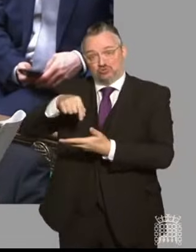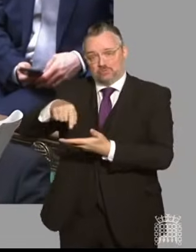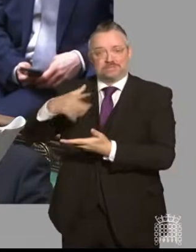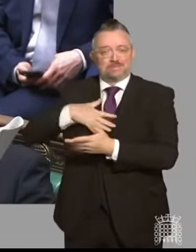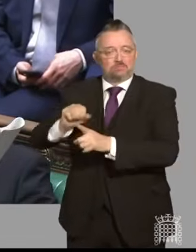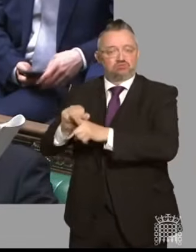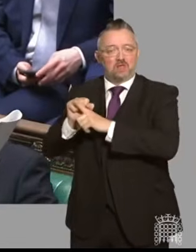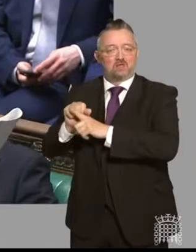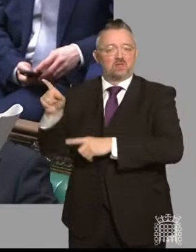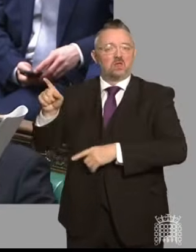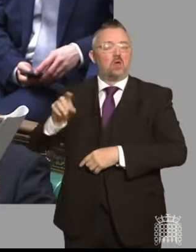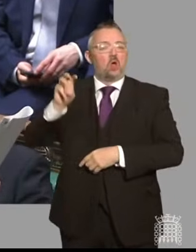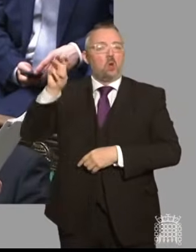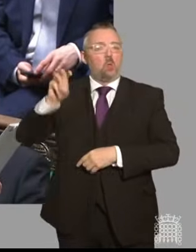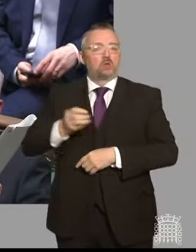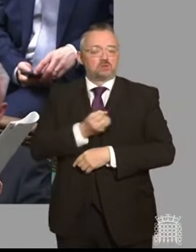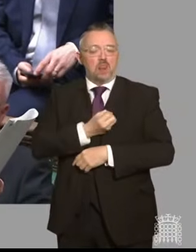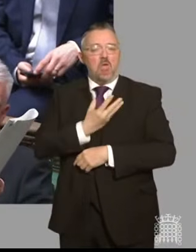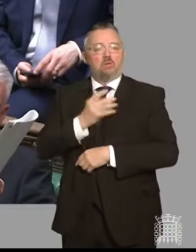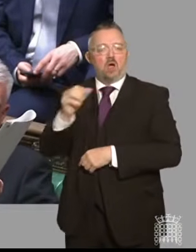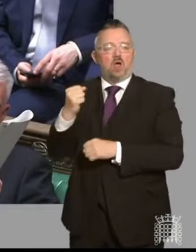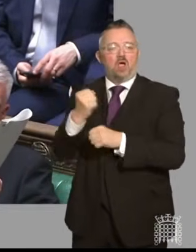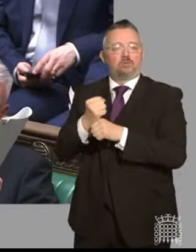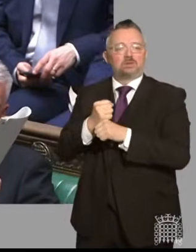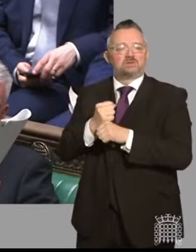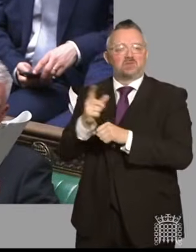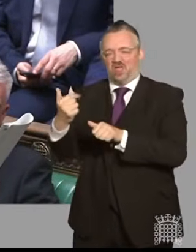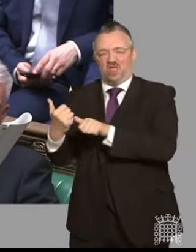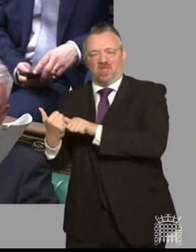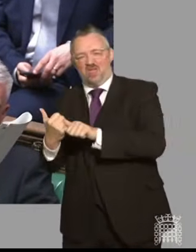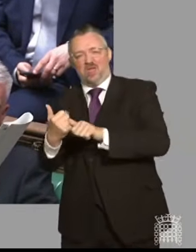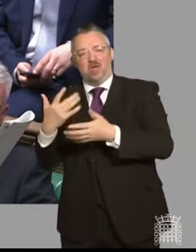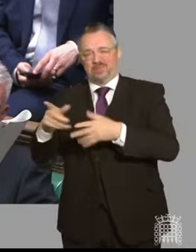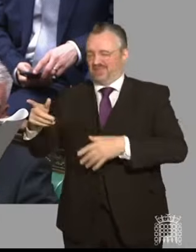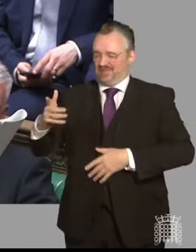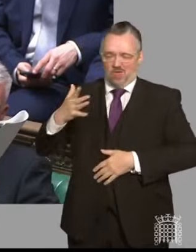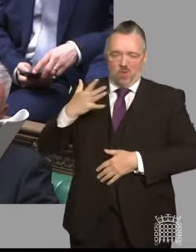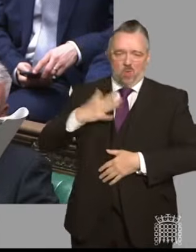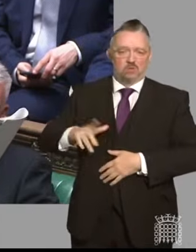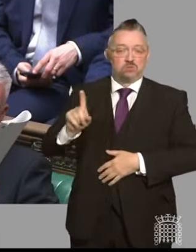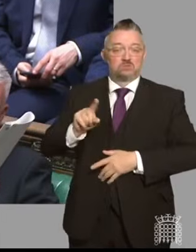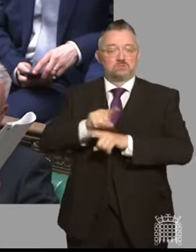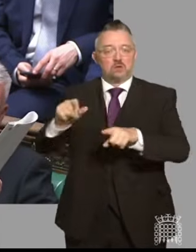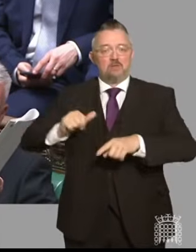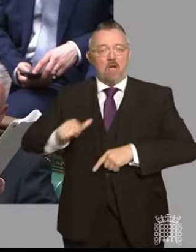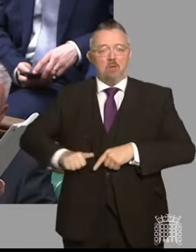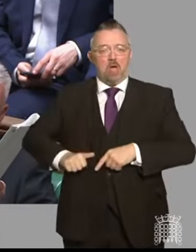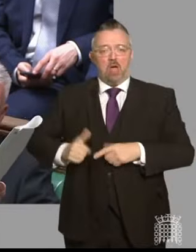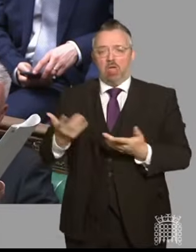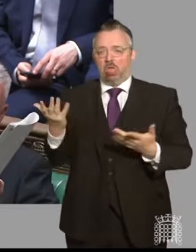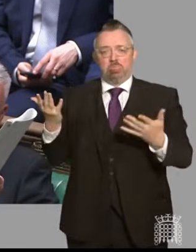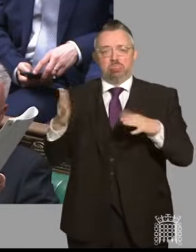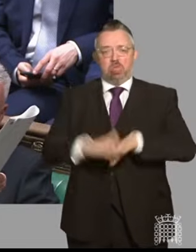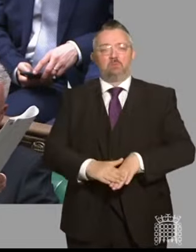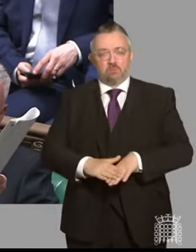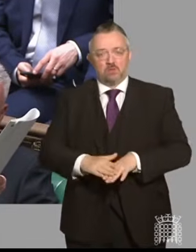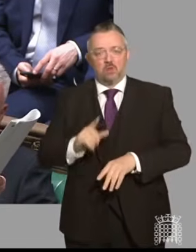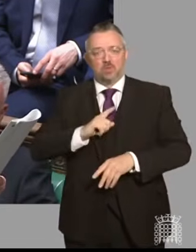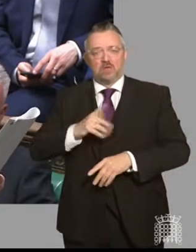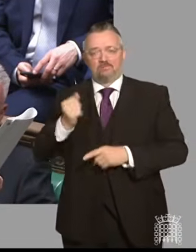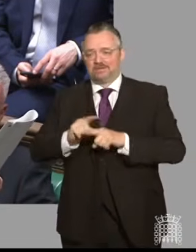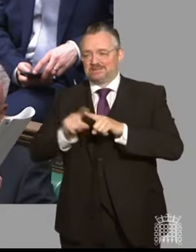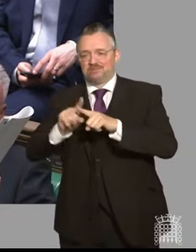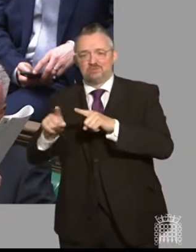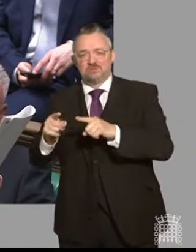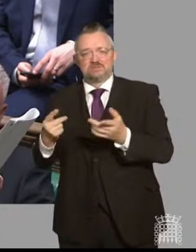is determined to force our farmers out of business with its approach to nitrate vulnerable zones, TB, and its new sustainable farming scheme,